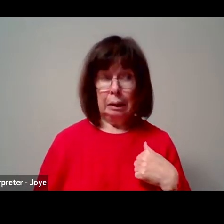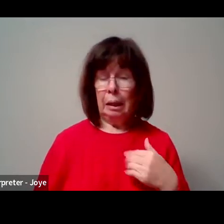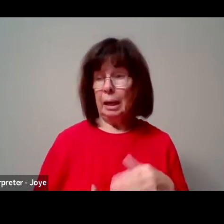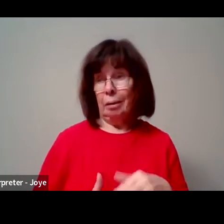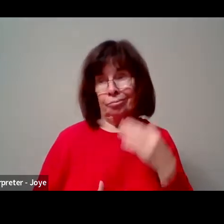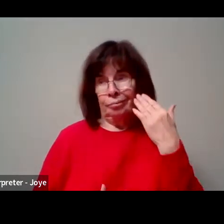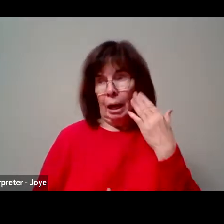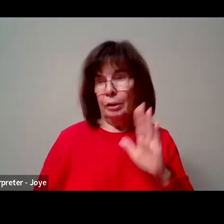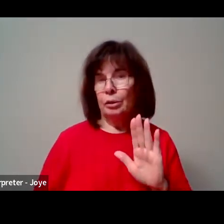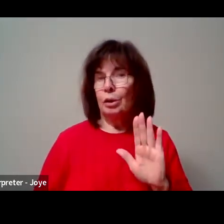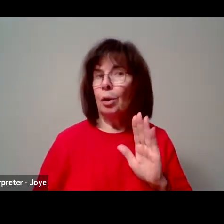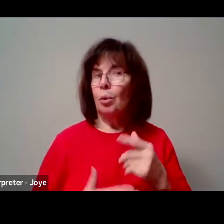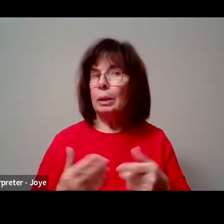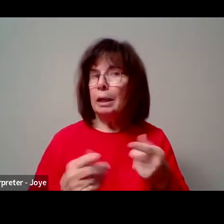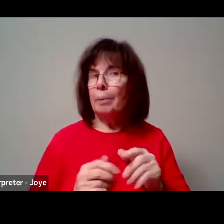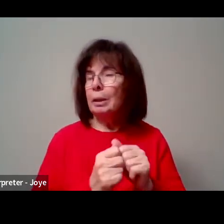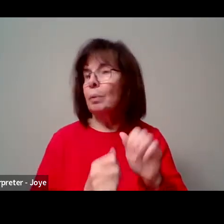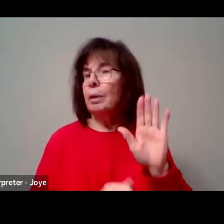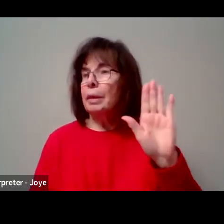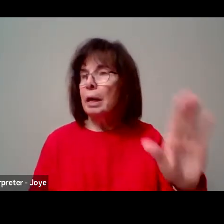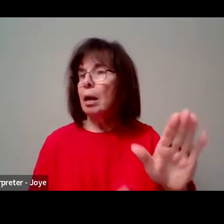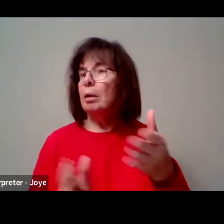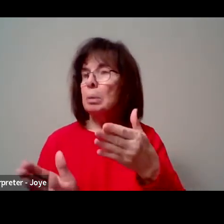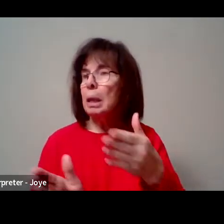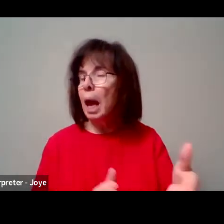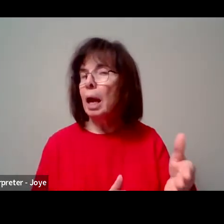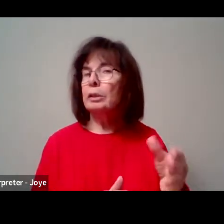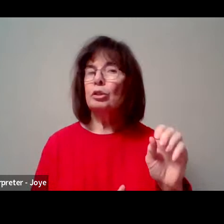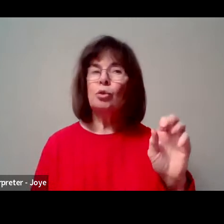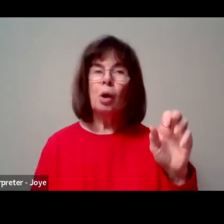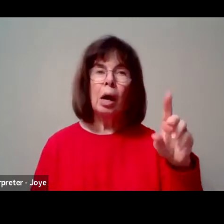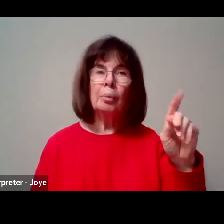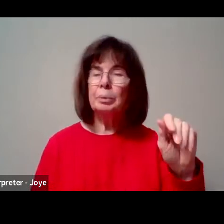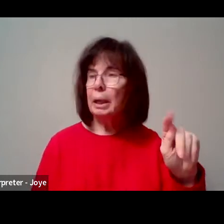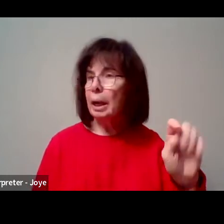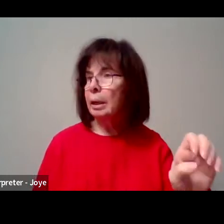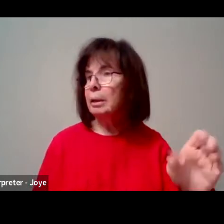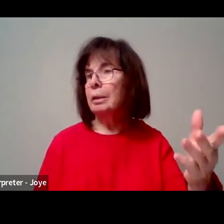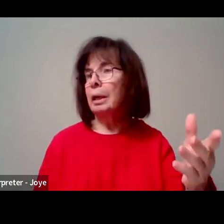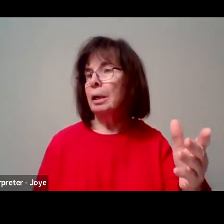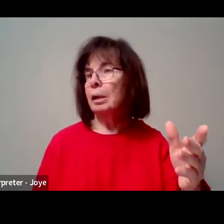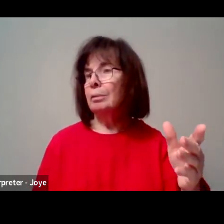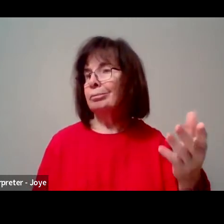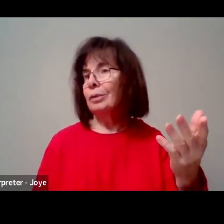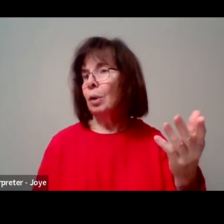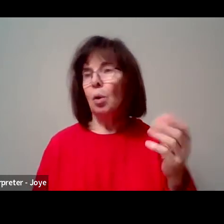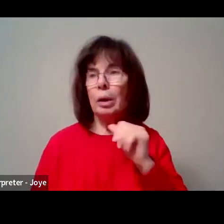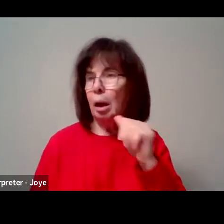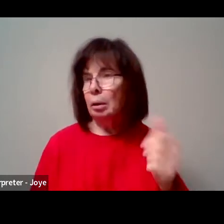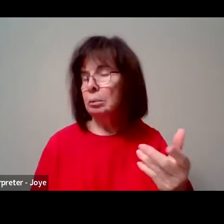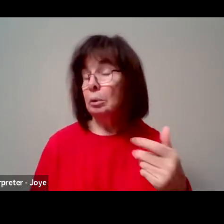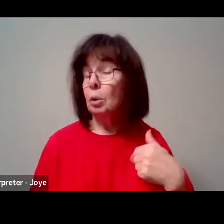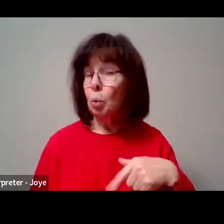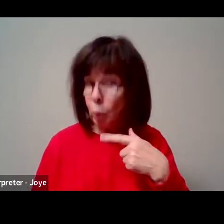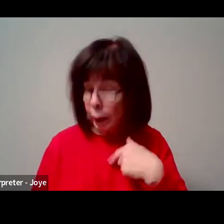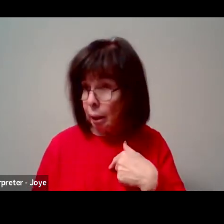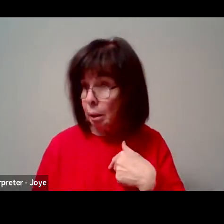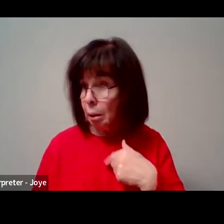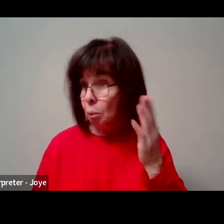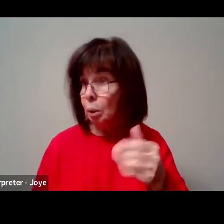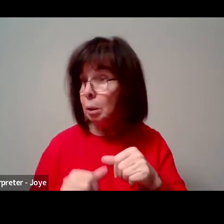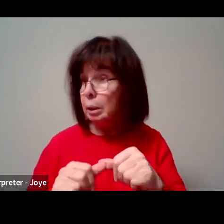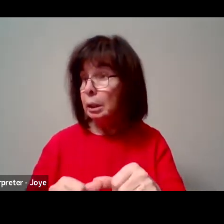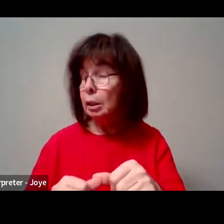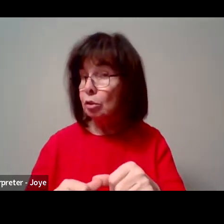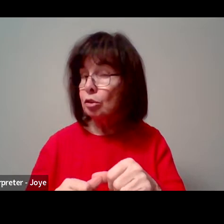going on with their dashboard in terms of their plans to update it, to go back to updating it. I'm not sure about that. We will continue to keep